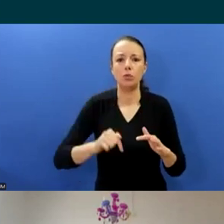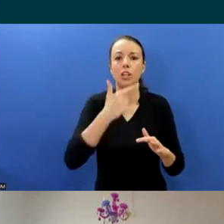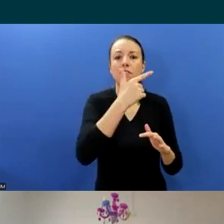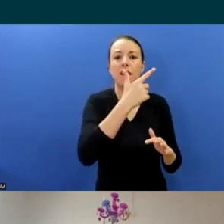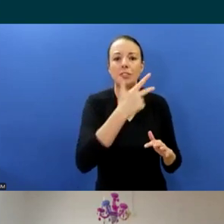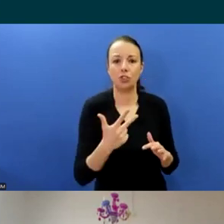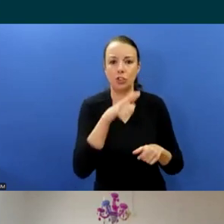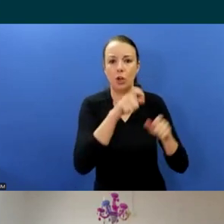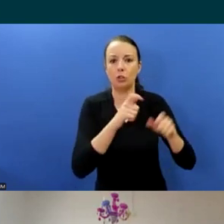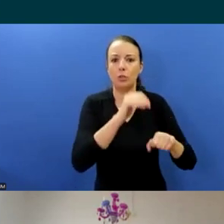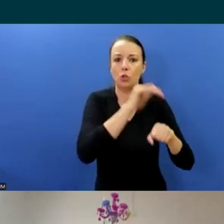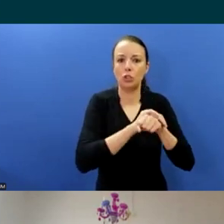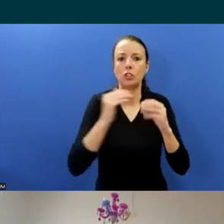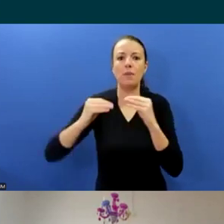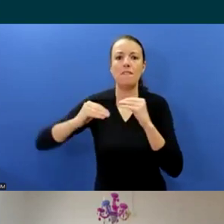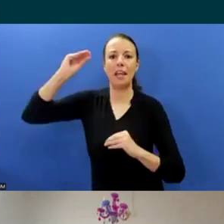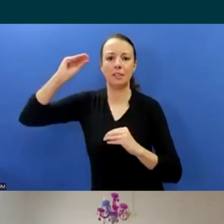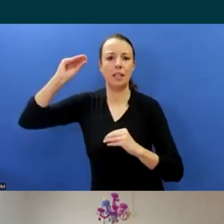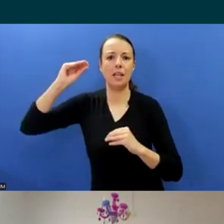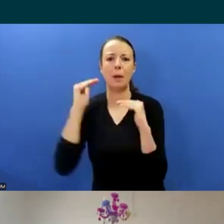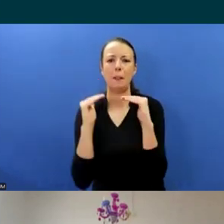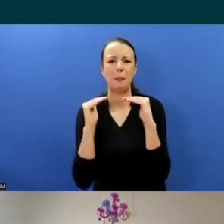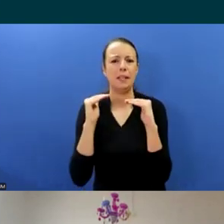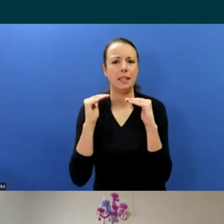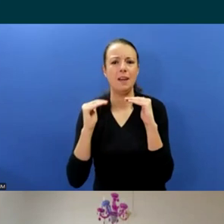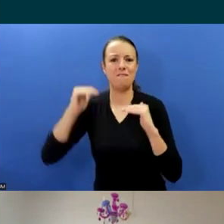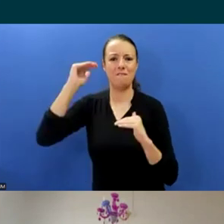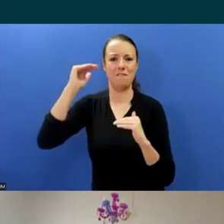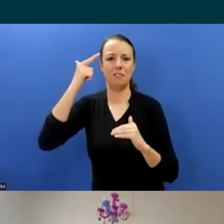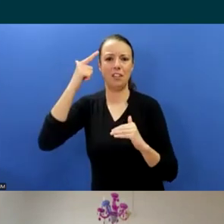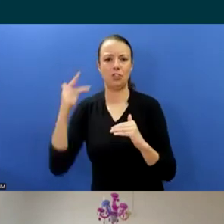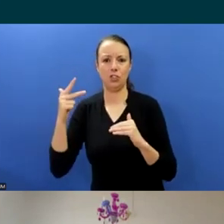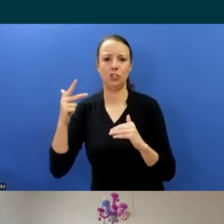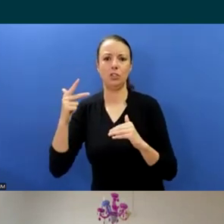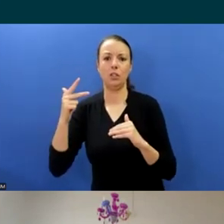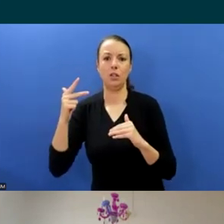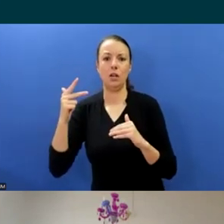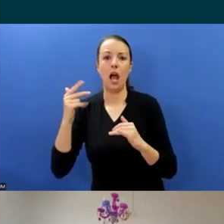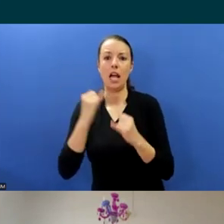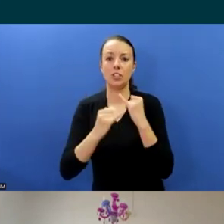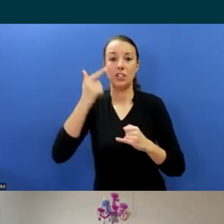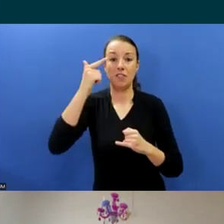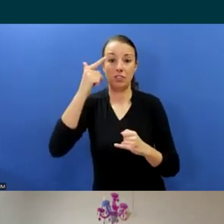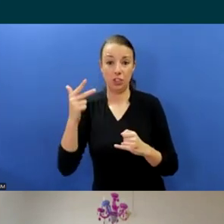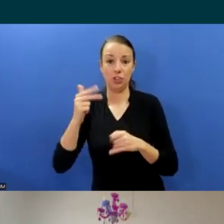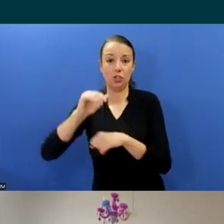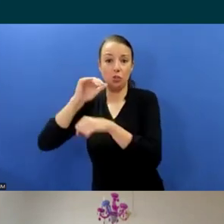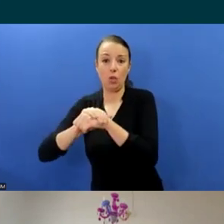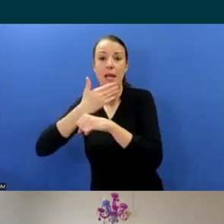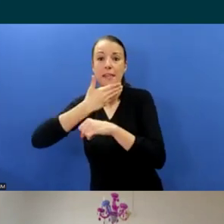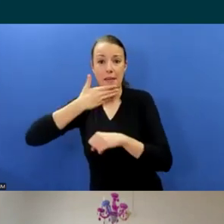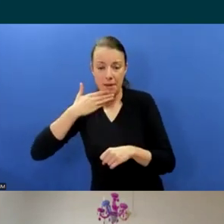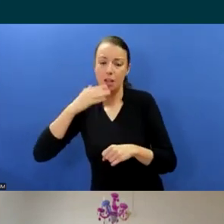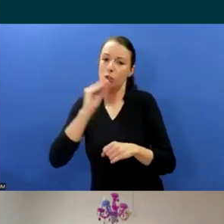of people agreeing to the proposal, we can have a little more time of deliberation. Otherwise, it is not kept as